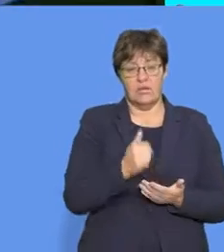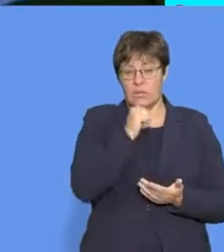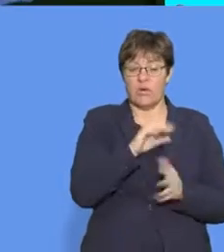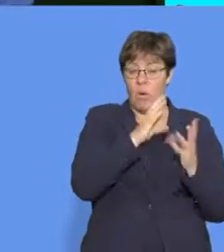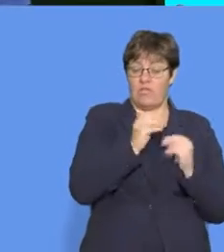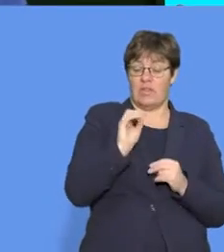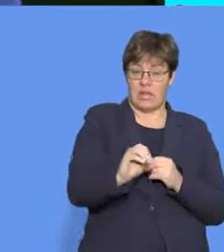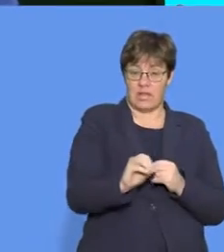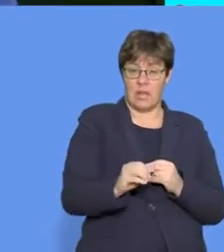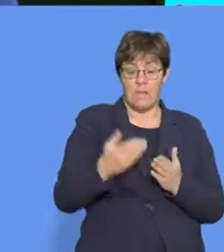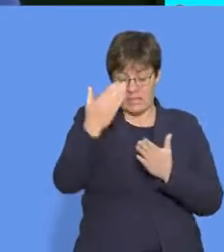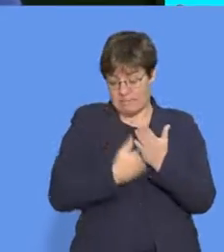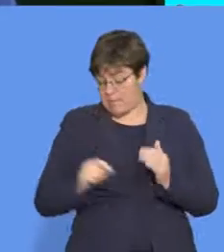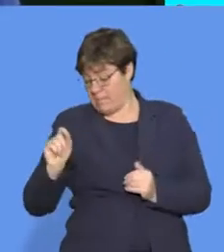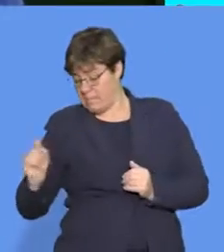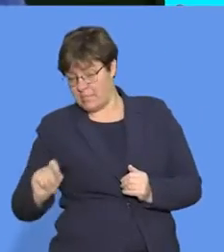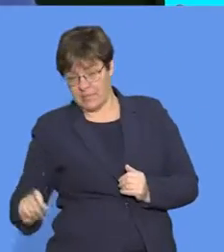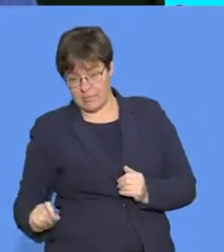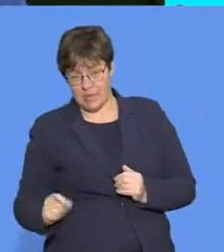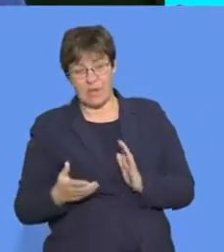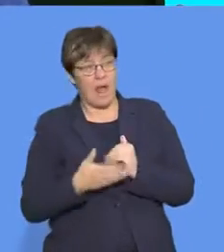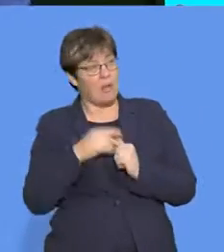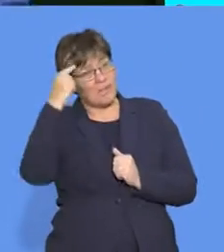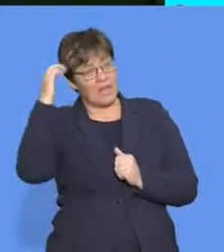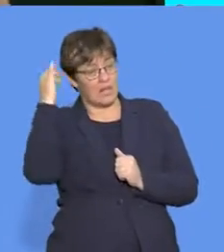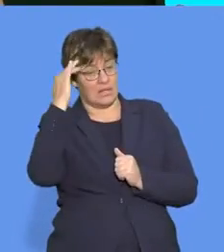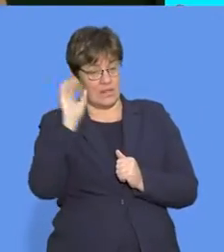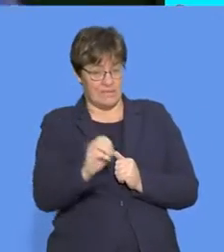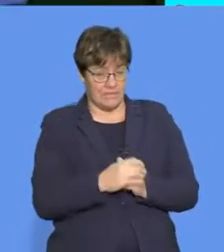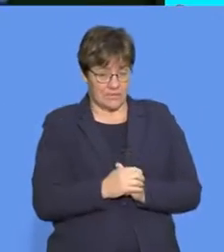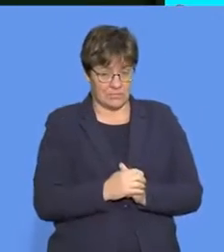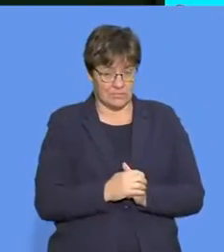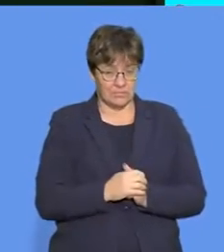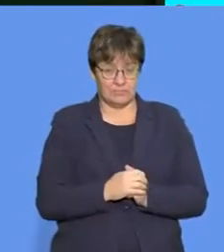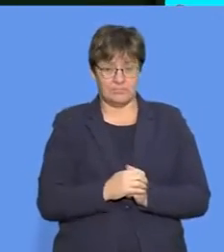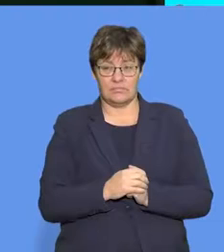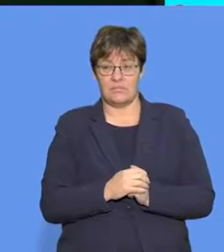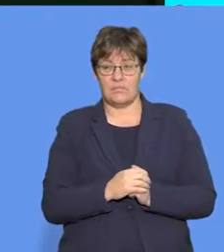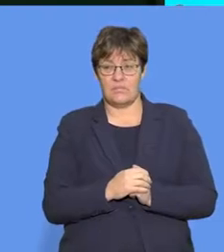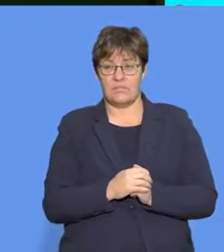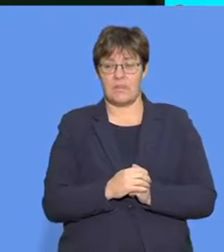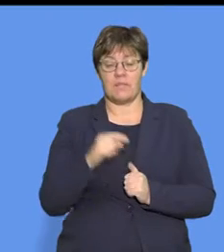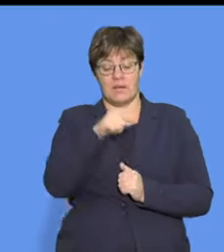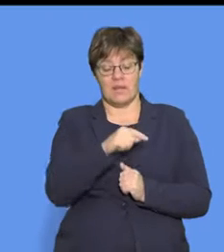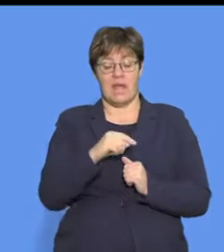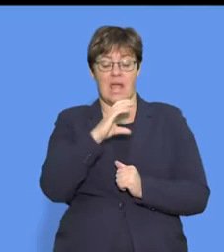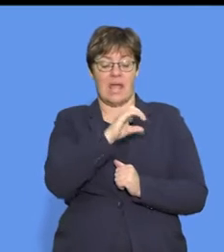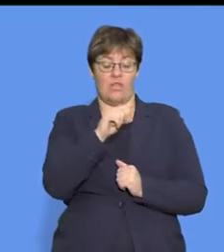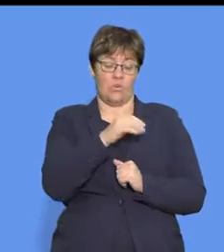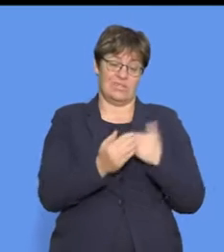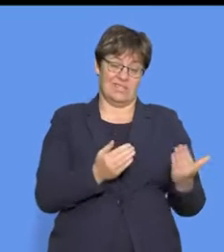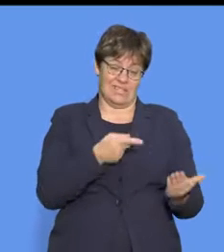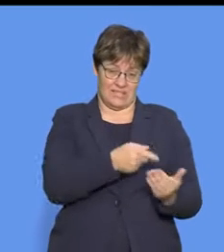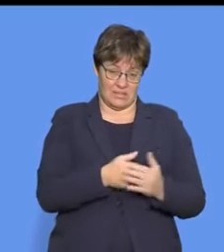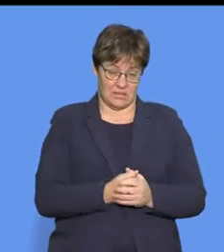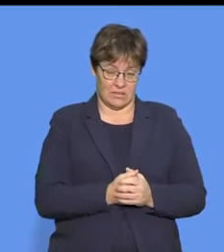question paper even if you don't write it all down on your answer sheet, but it helps your thinking. And so I'm definitely going to say this